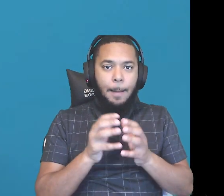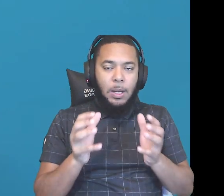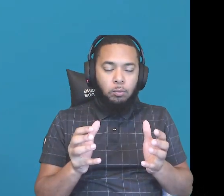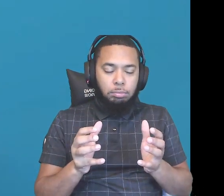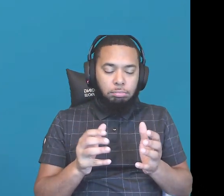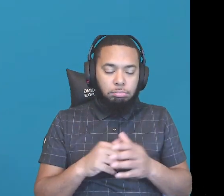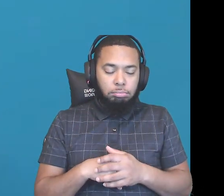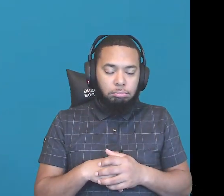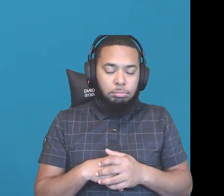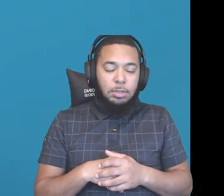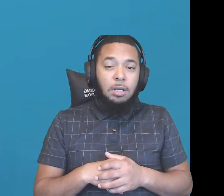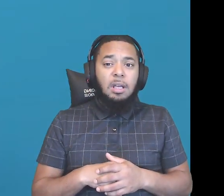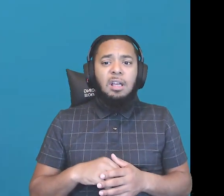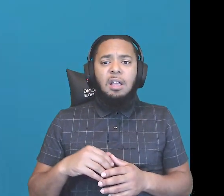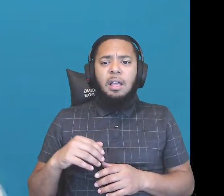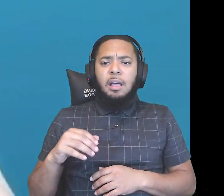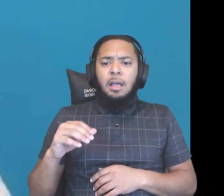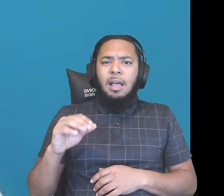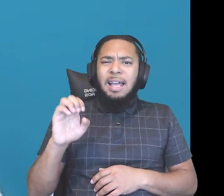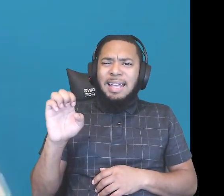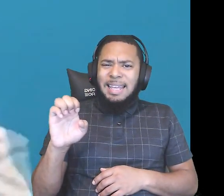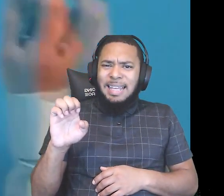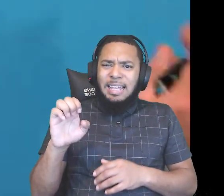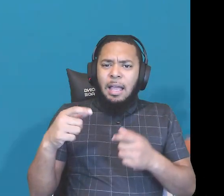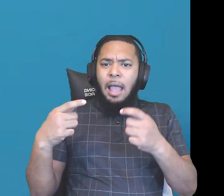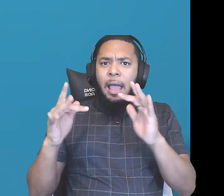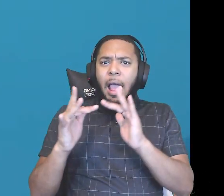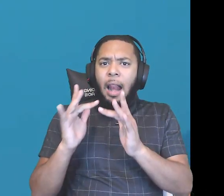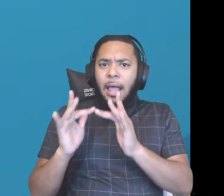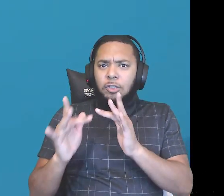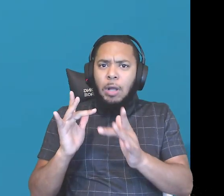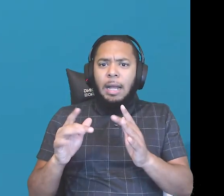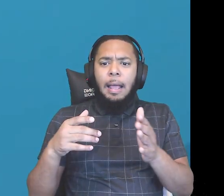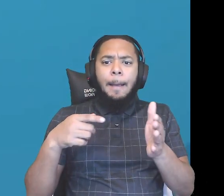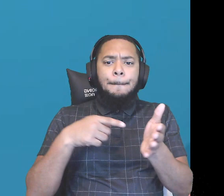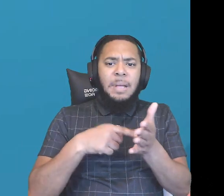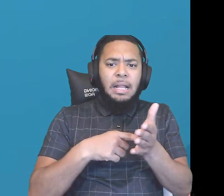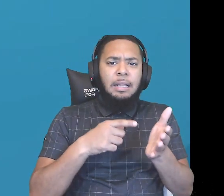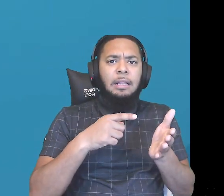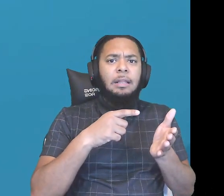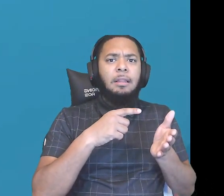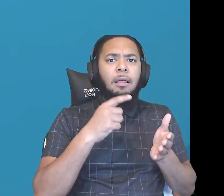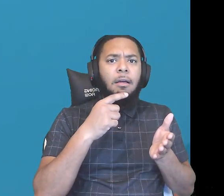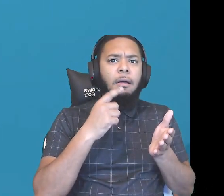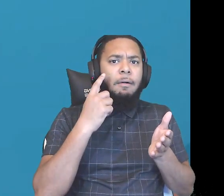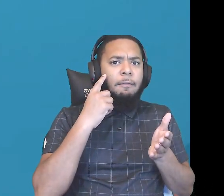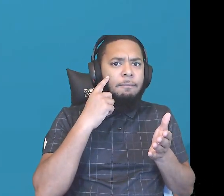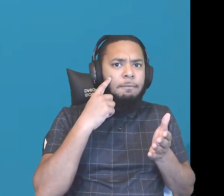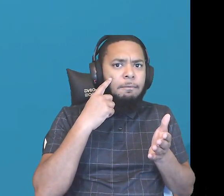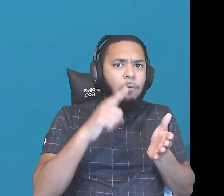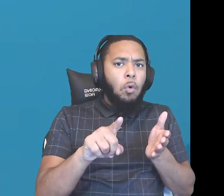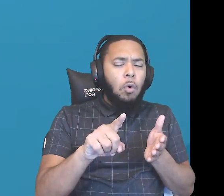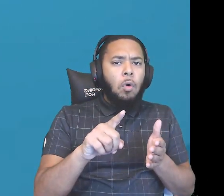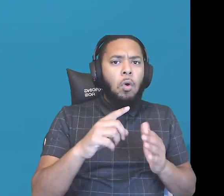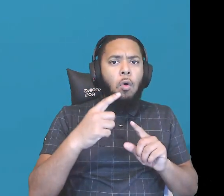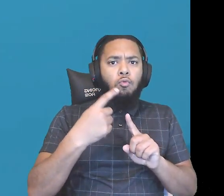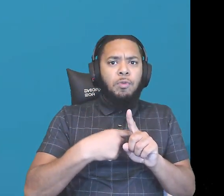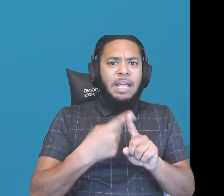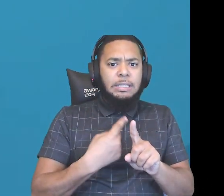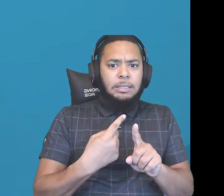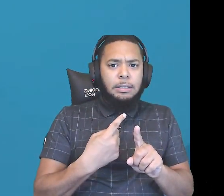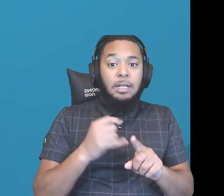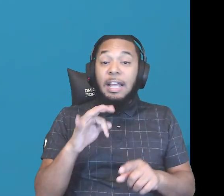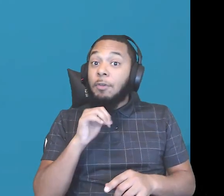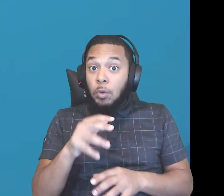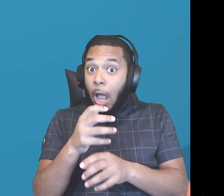An electronic bill payment for rent. Oh, okay. So we don't own our own house. And if you don't own